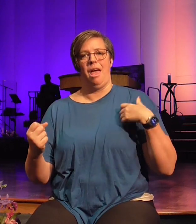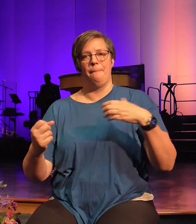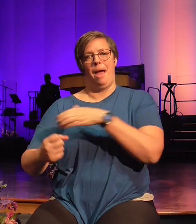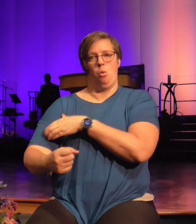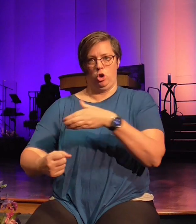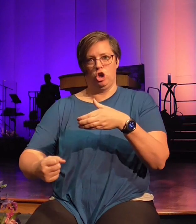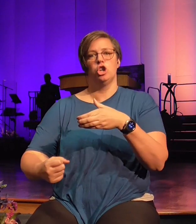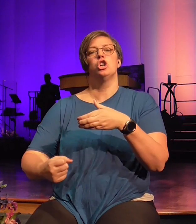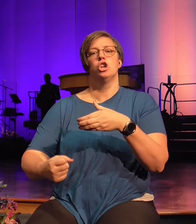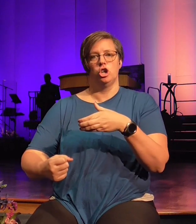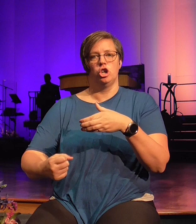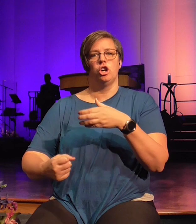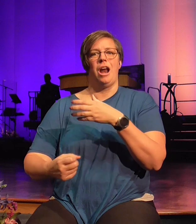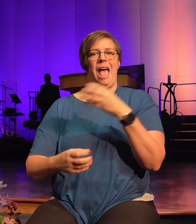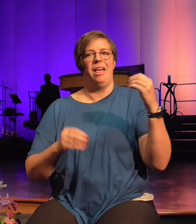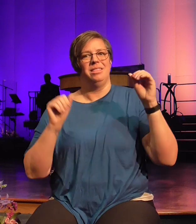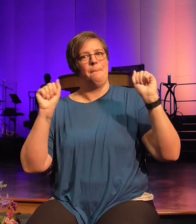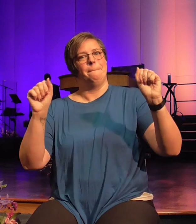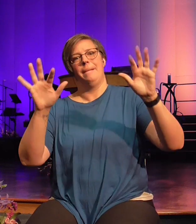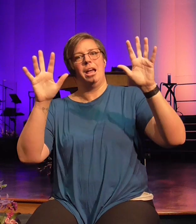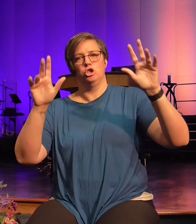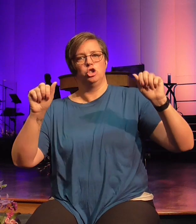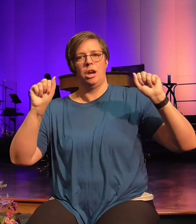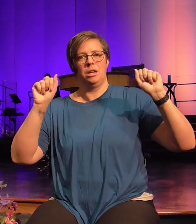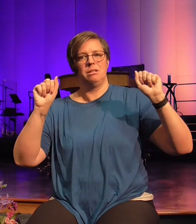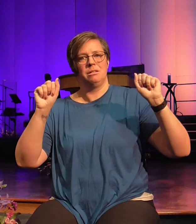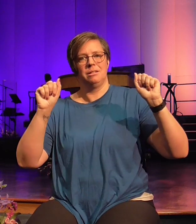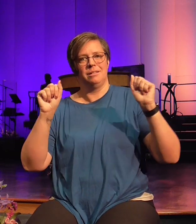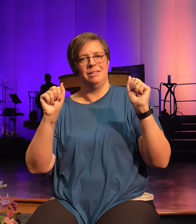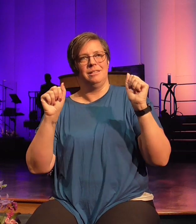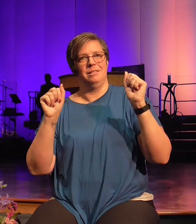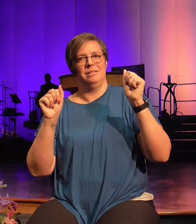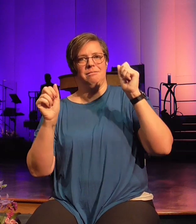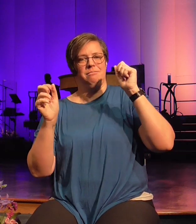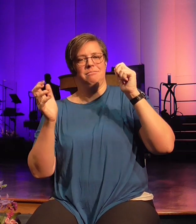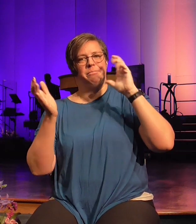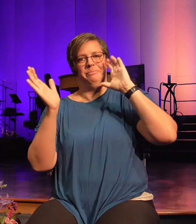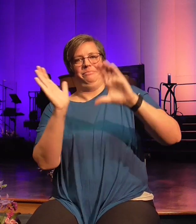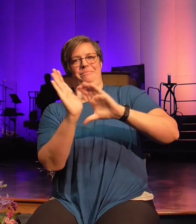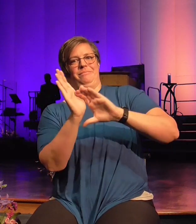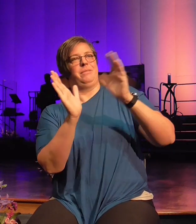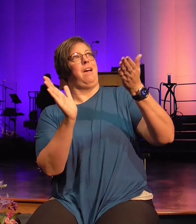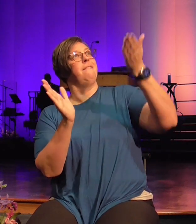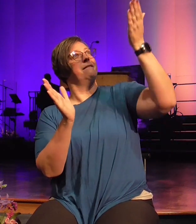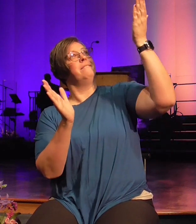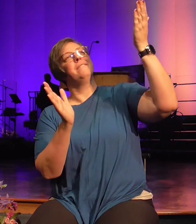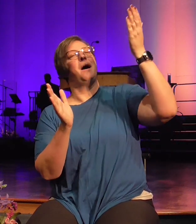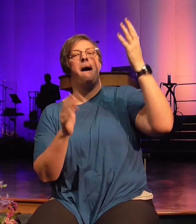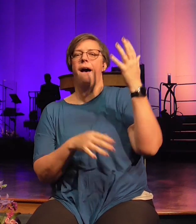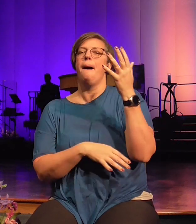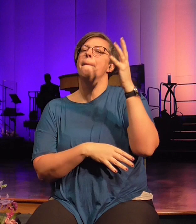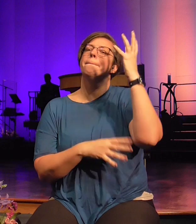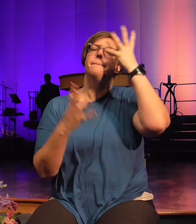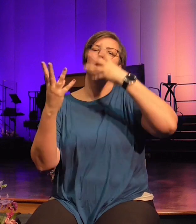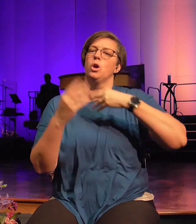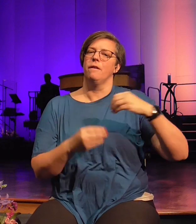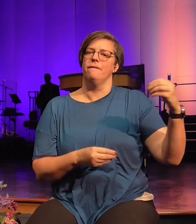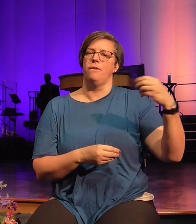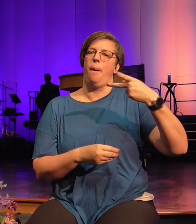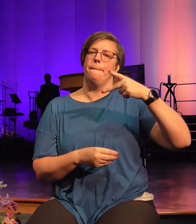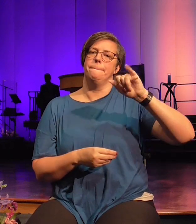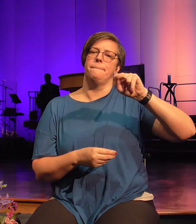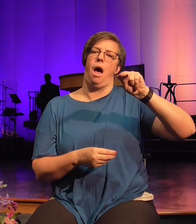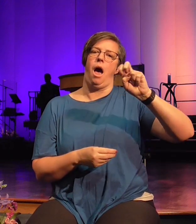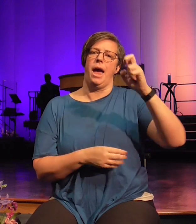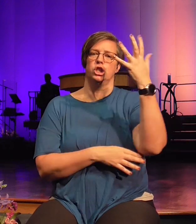power and the majestic image and likeness of a tall, beautiful pine tree that knows